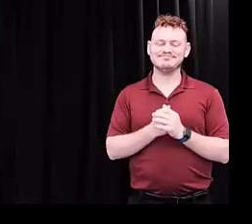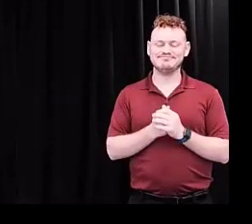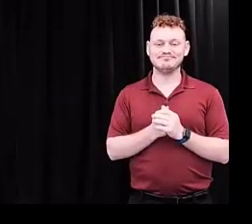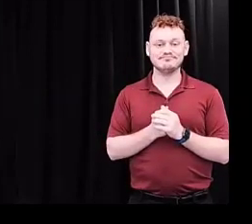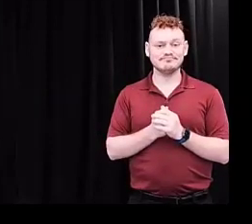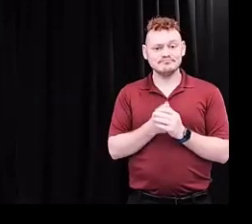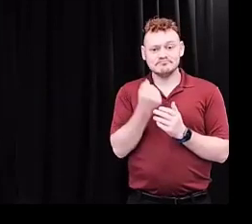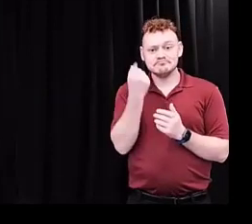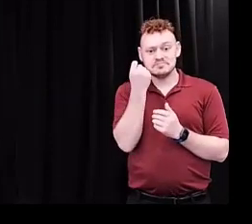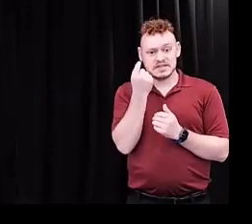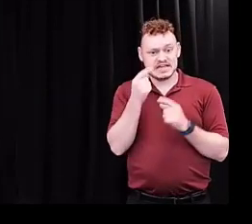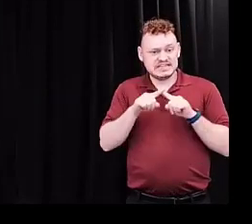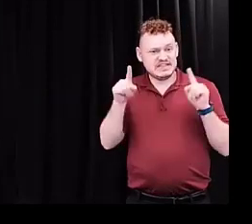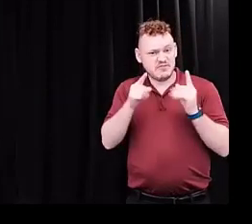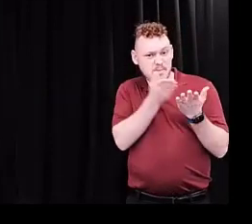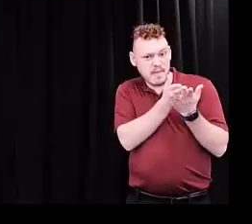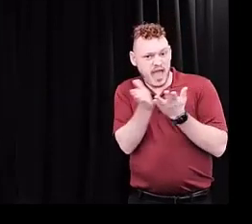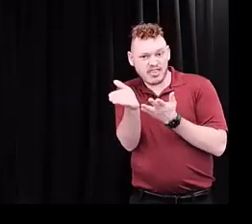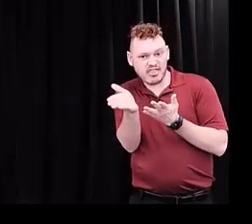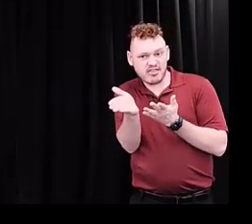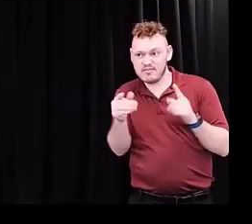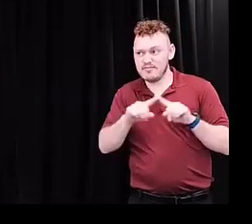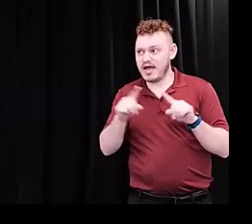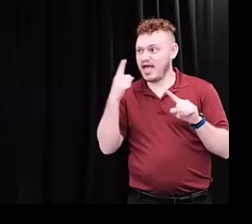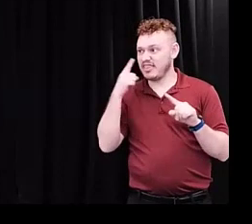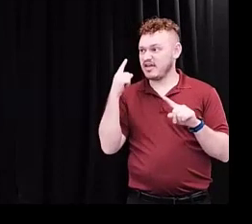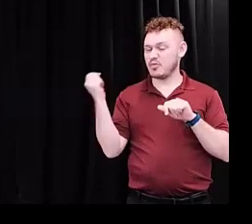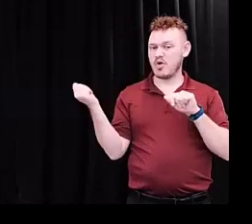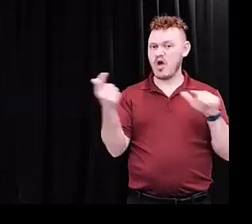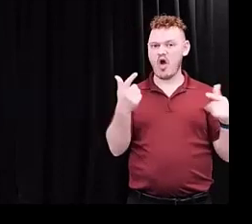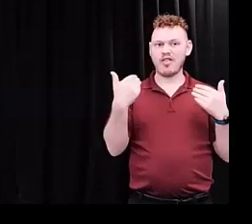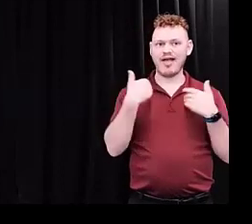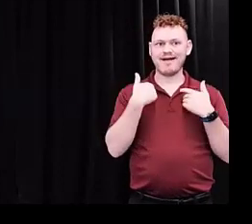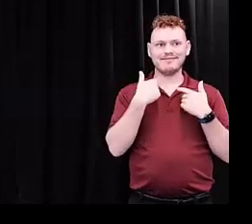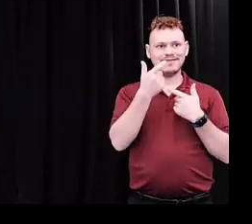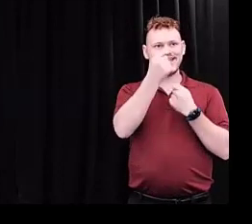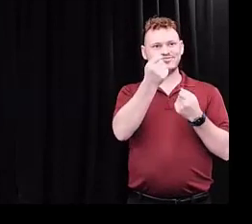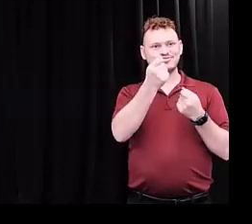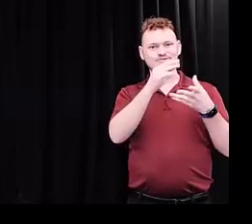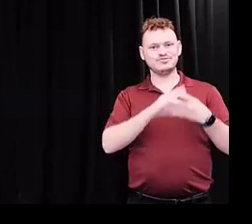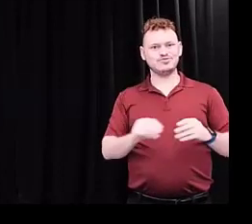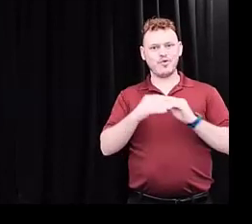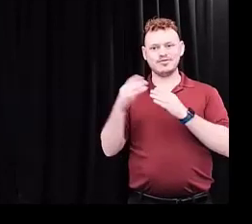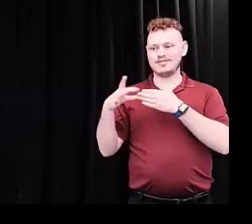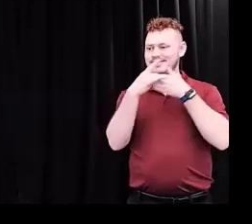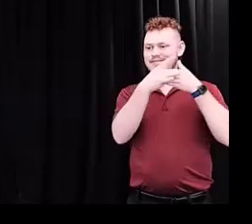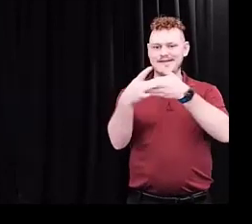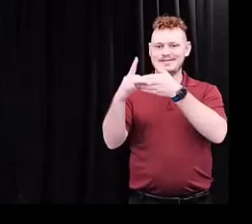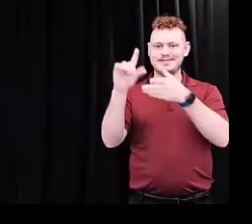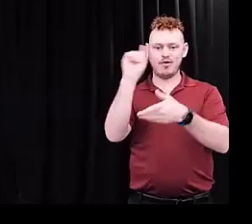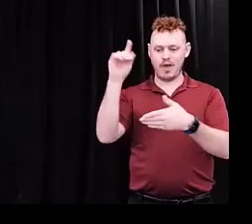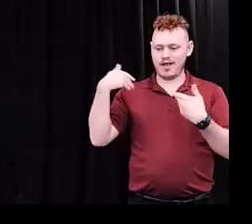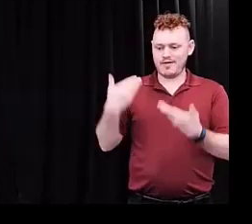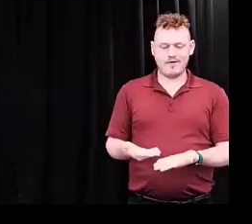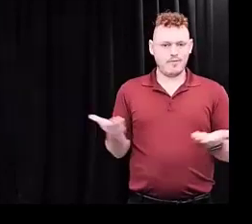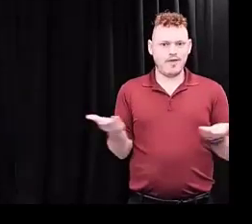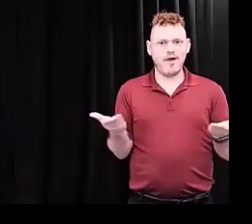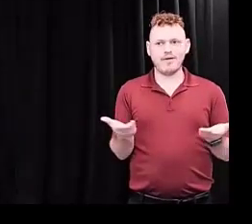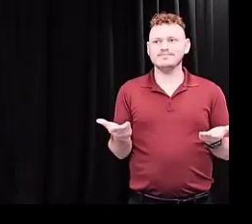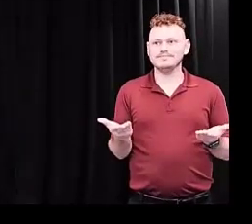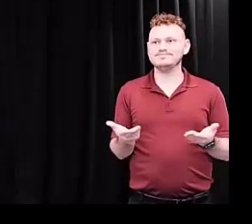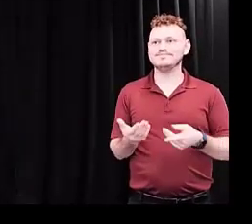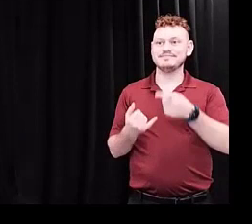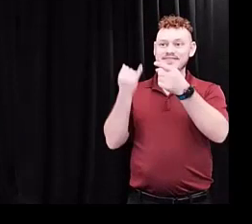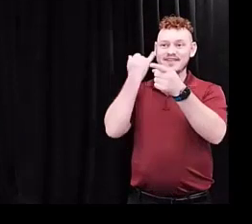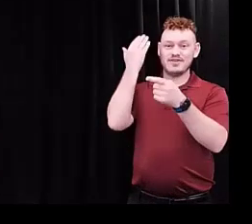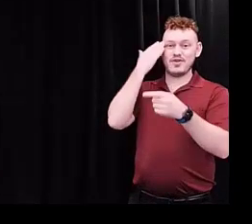different path but I think we all kind of have interesting stories that led us to where we are. Yeah, I mean, if you don't